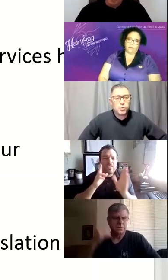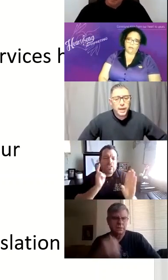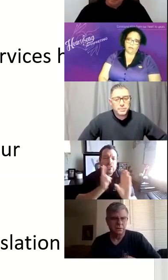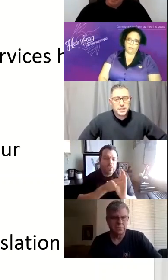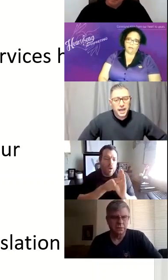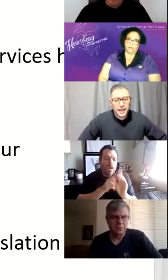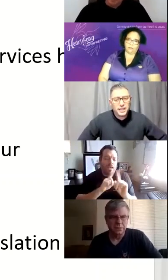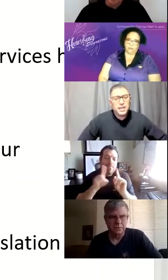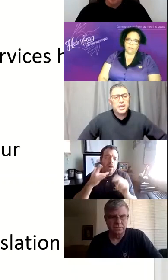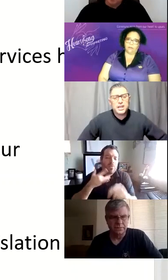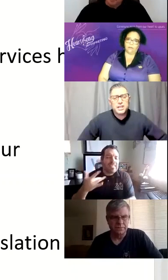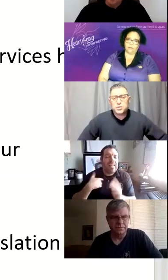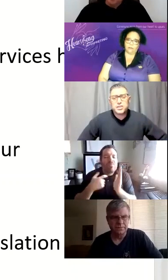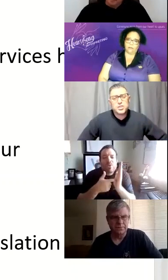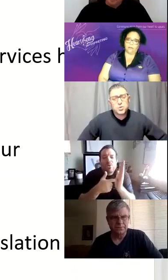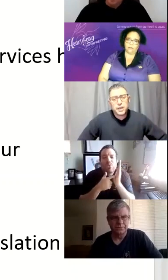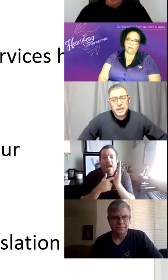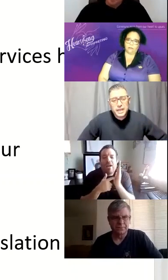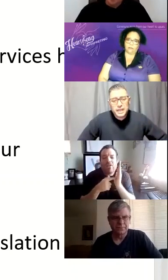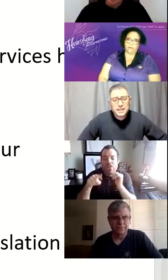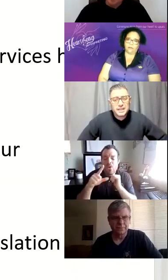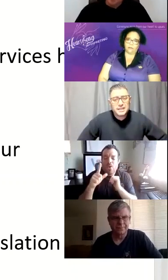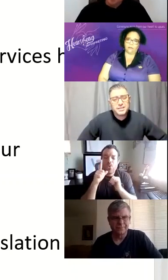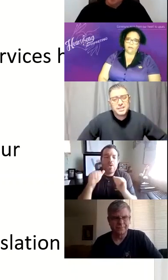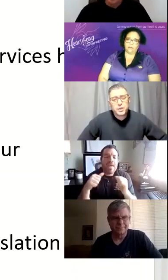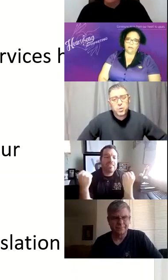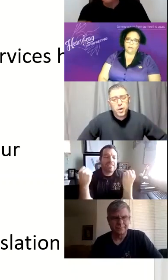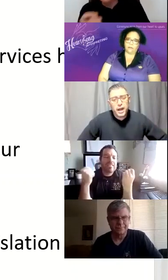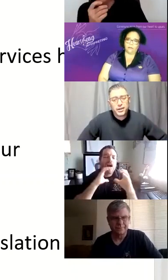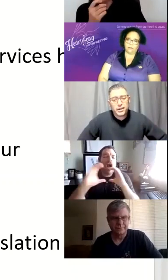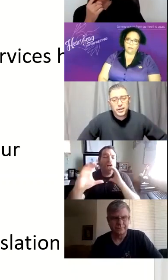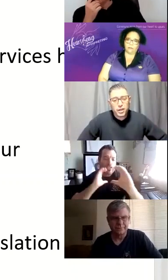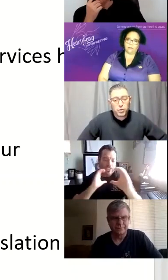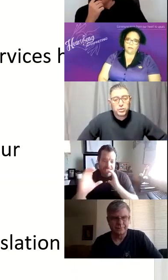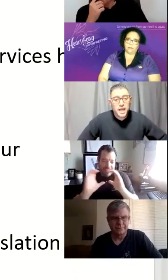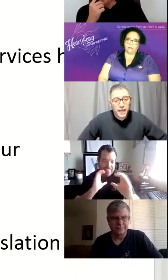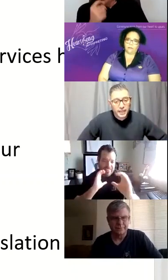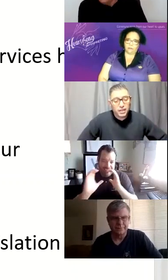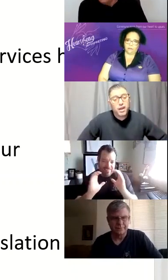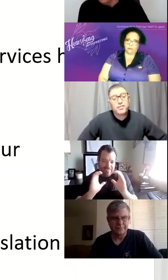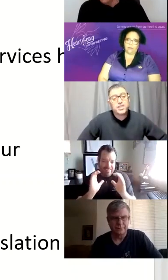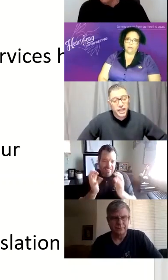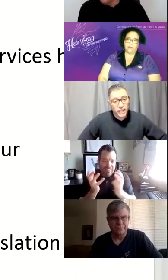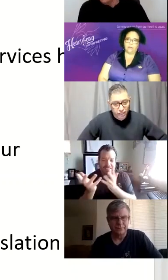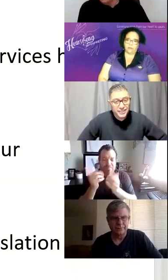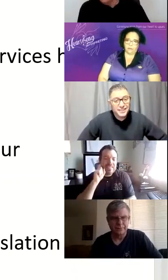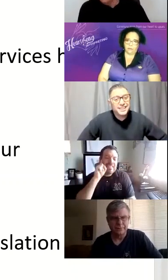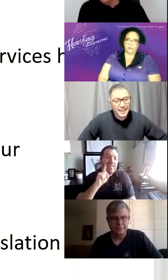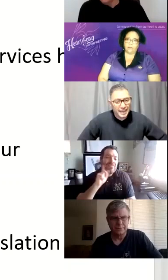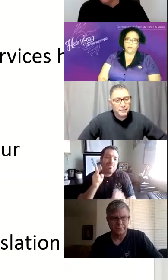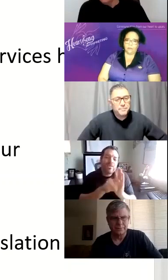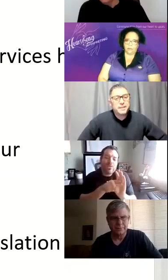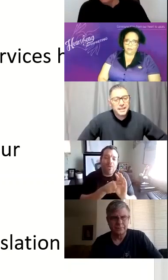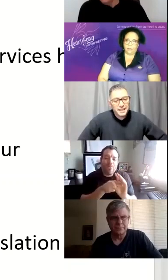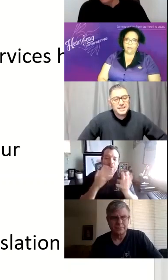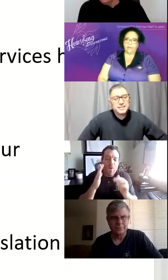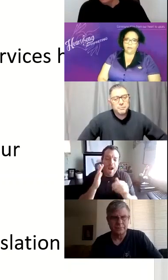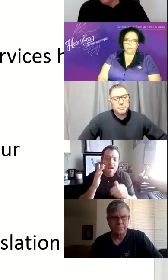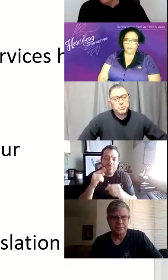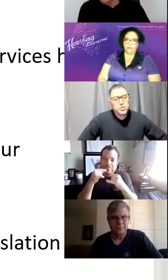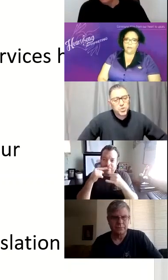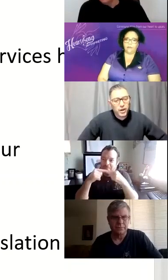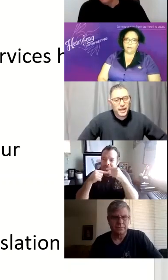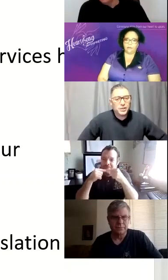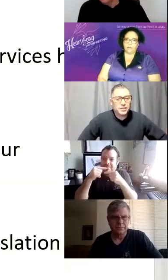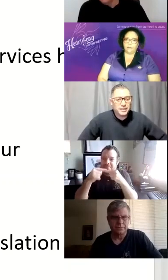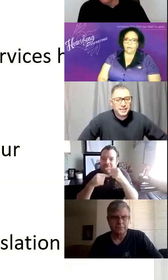on our website. Students can join in. They tend to require, you know, signing, conversation. Deaf